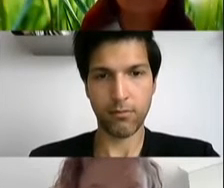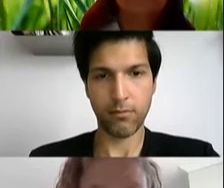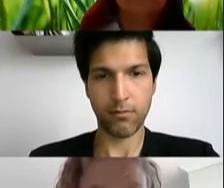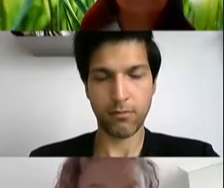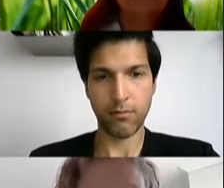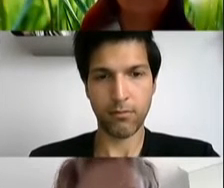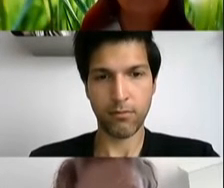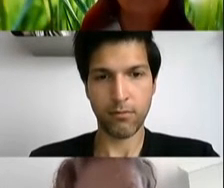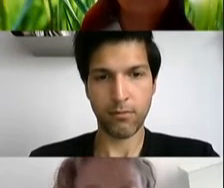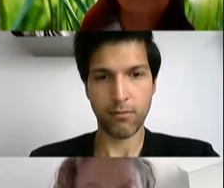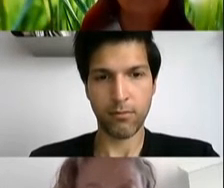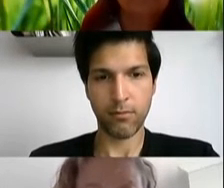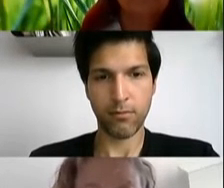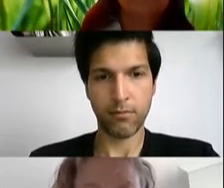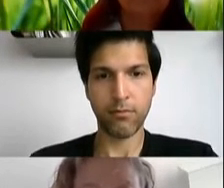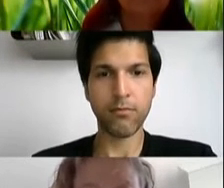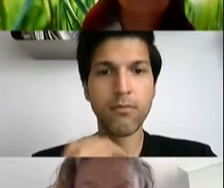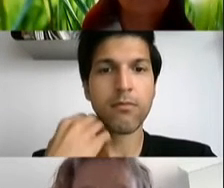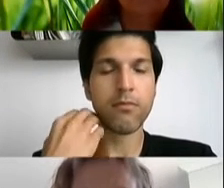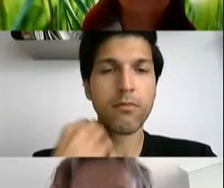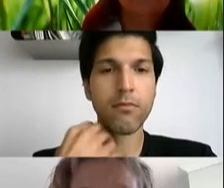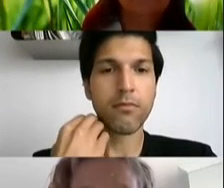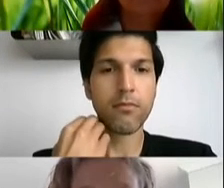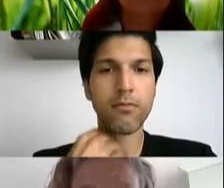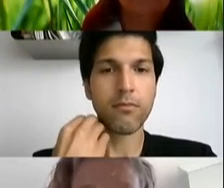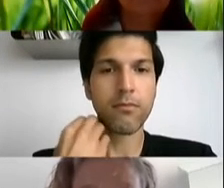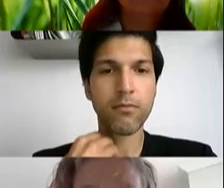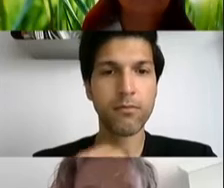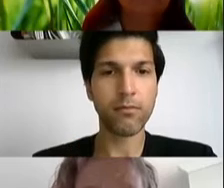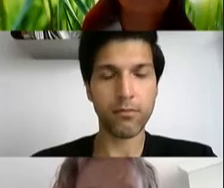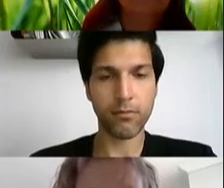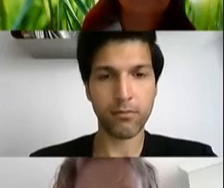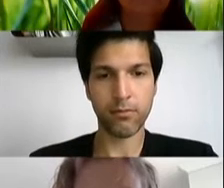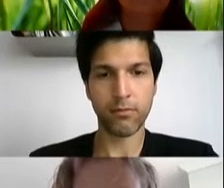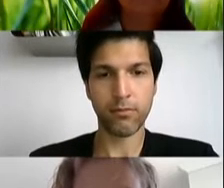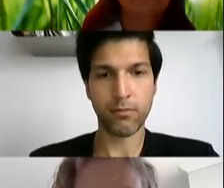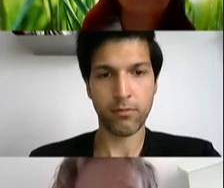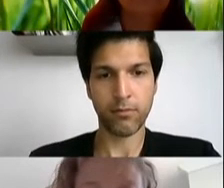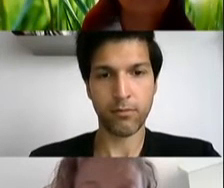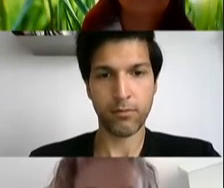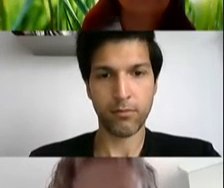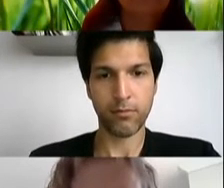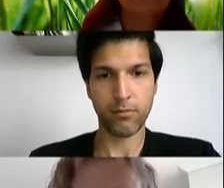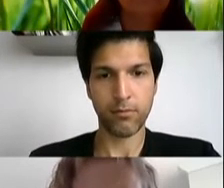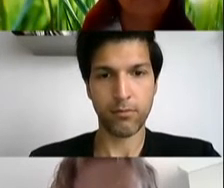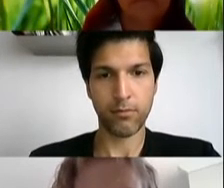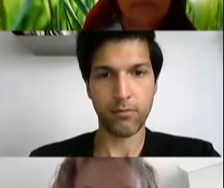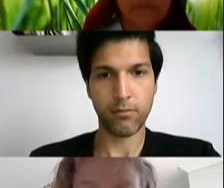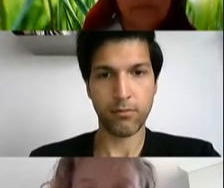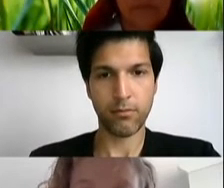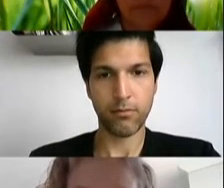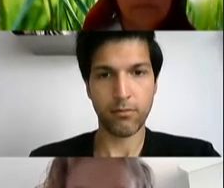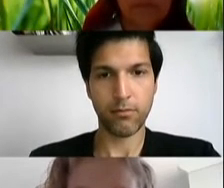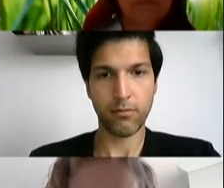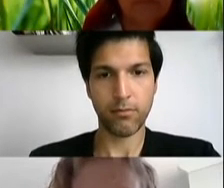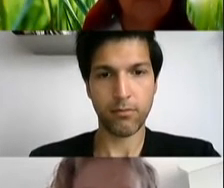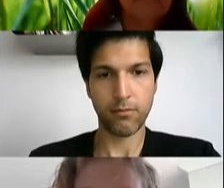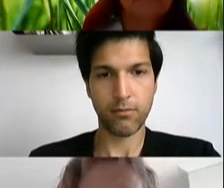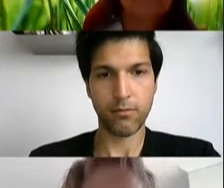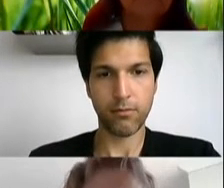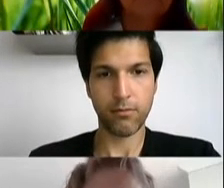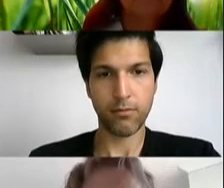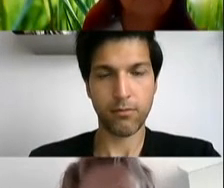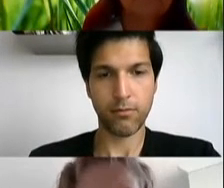think those 5 points are really the key things that we can all take